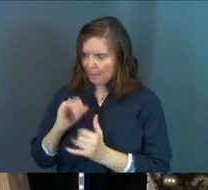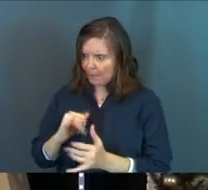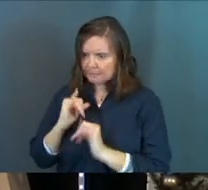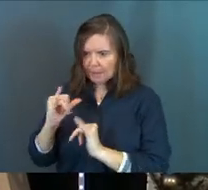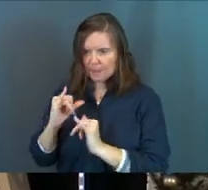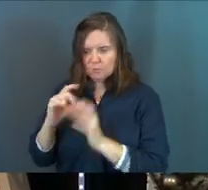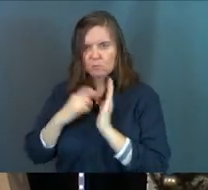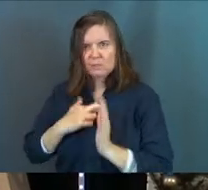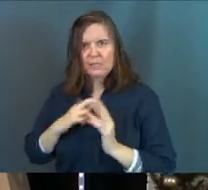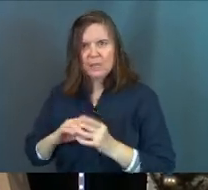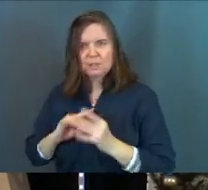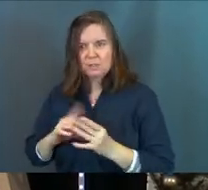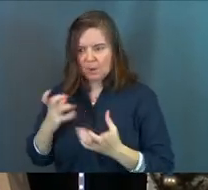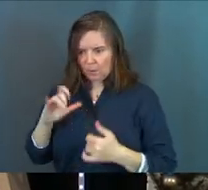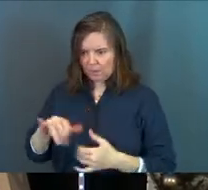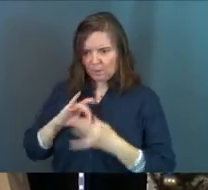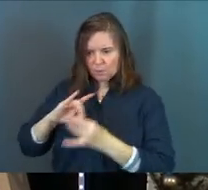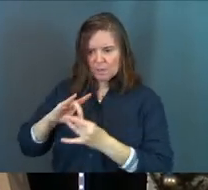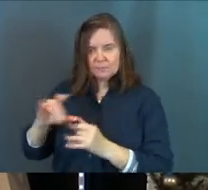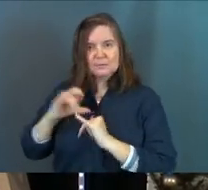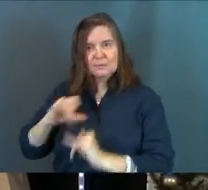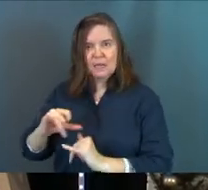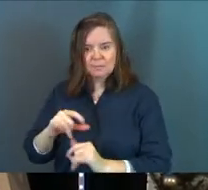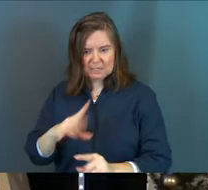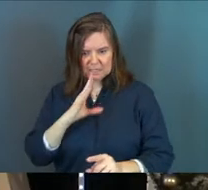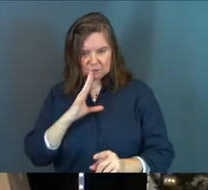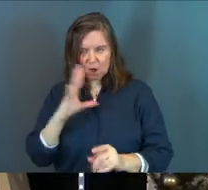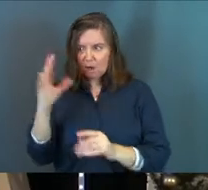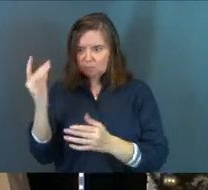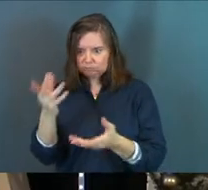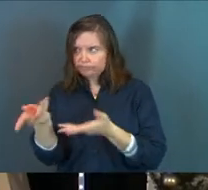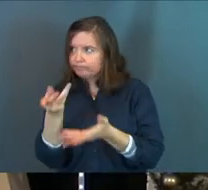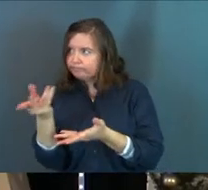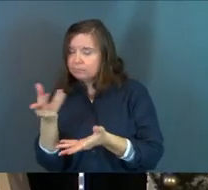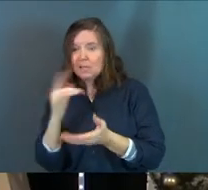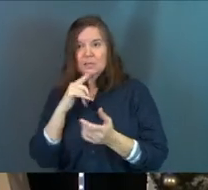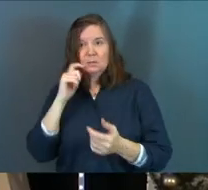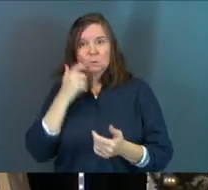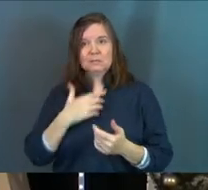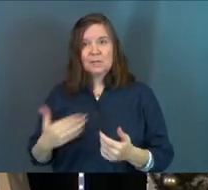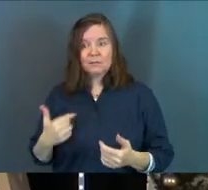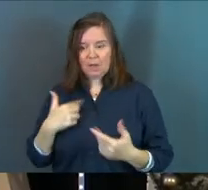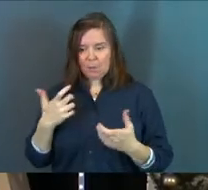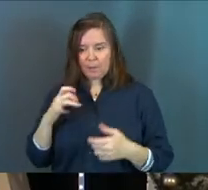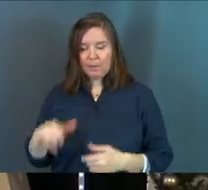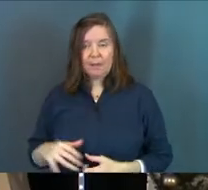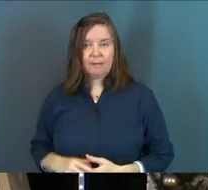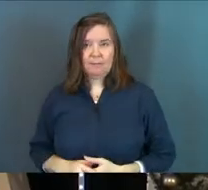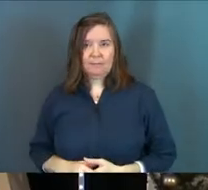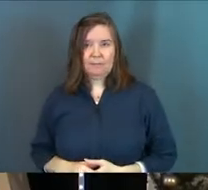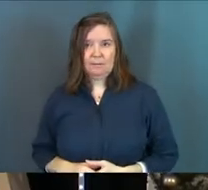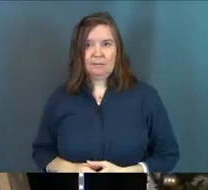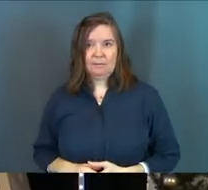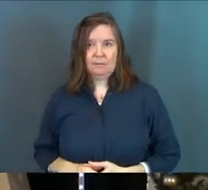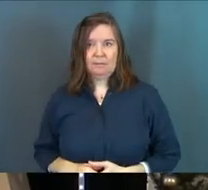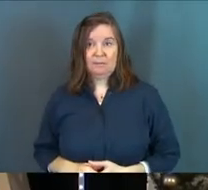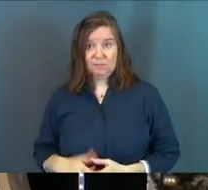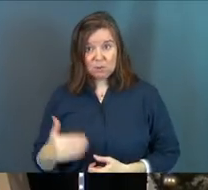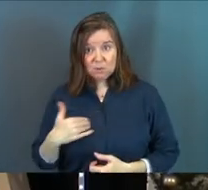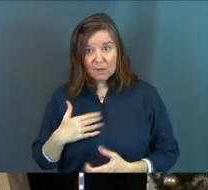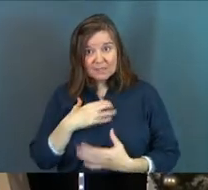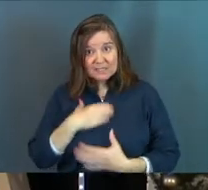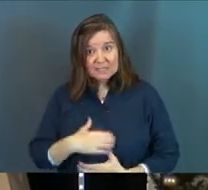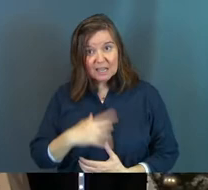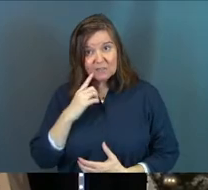that. Why can't I have that? He talks to Abraham. Abraham does cool stuff. I want that. Do you have